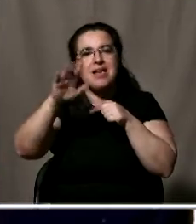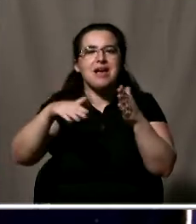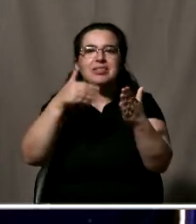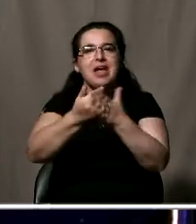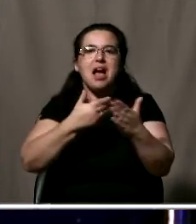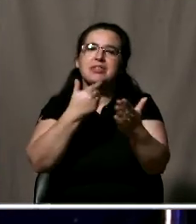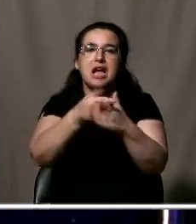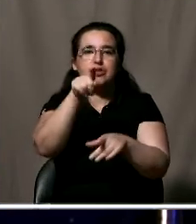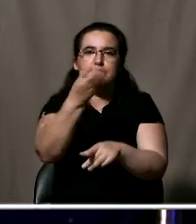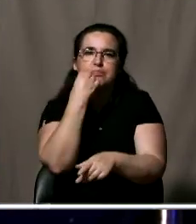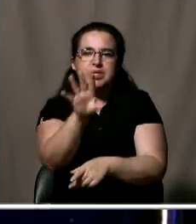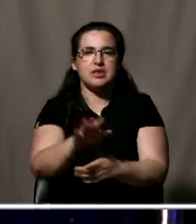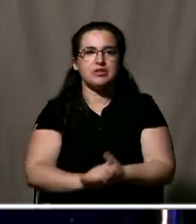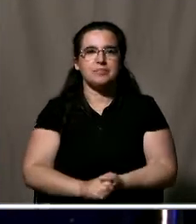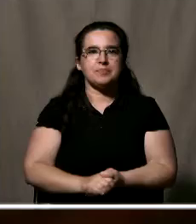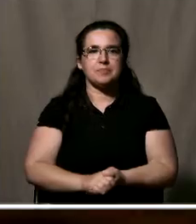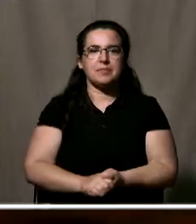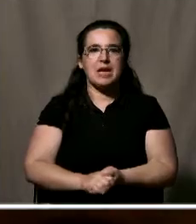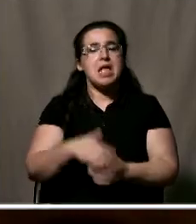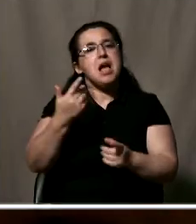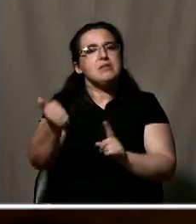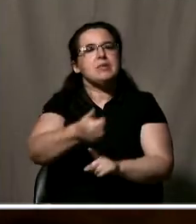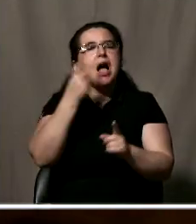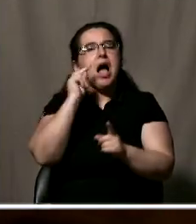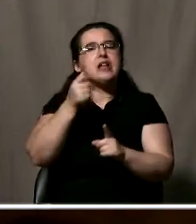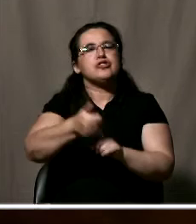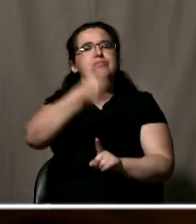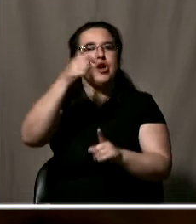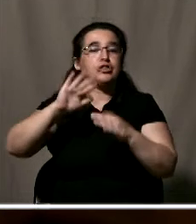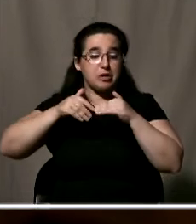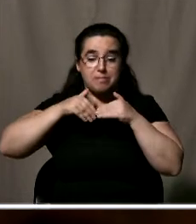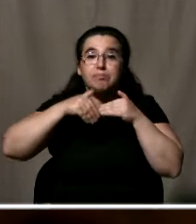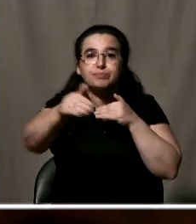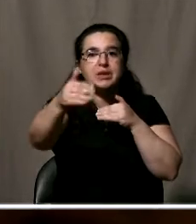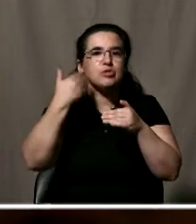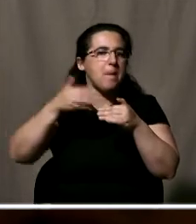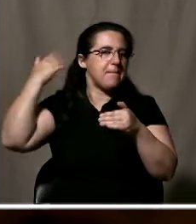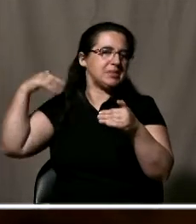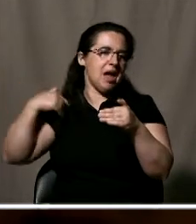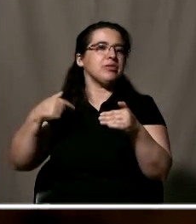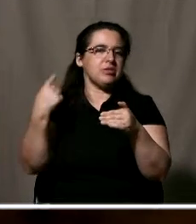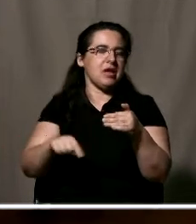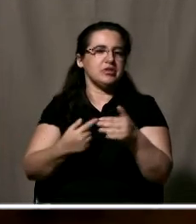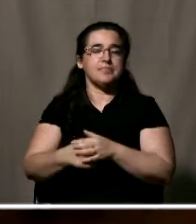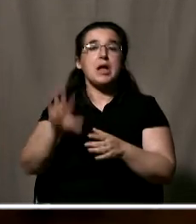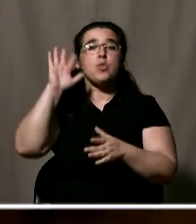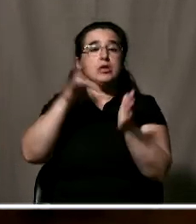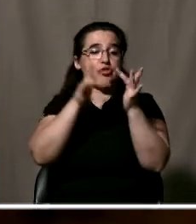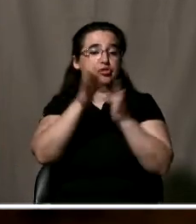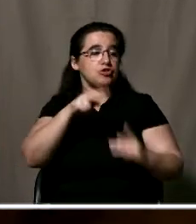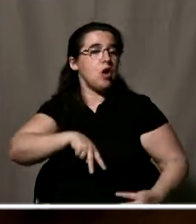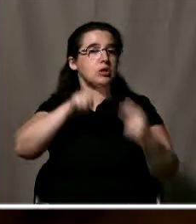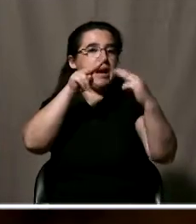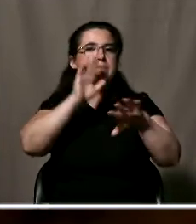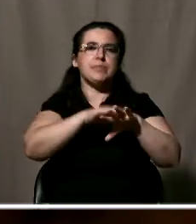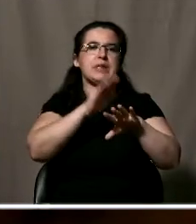in the past. Tanto de anos para o futuro melhores do que os que tiveste no passado. Looking to Jesus. Quando olhamos para we Jesus. We are free from guilt. Somos livres do Looking